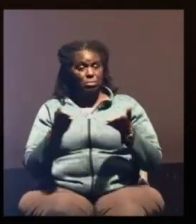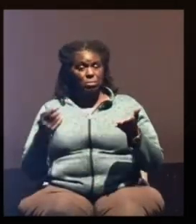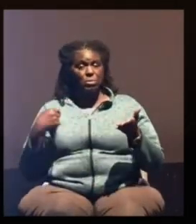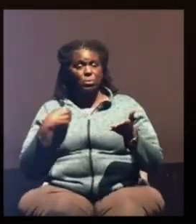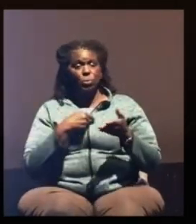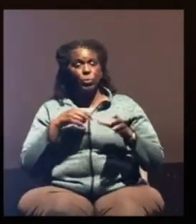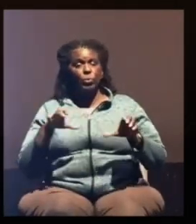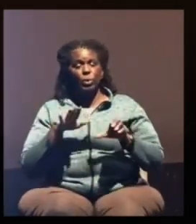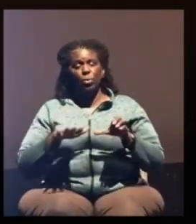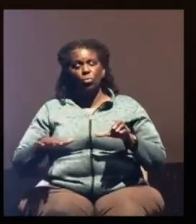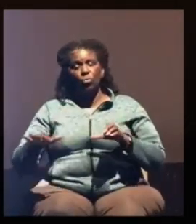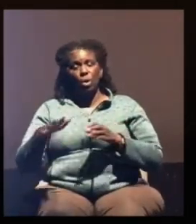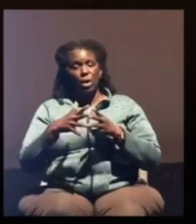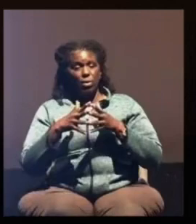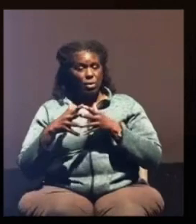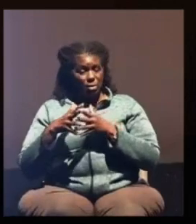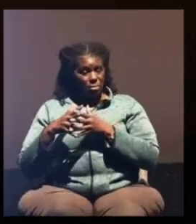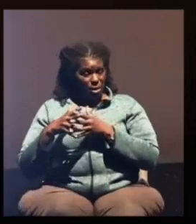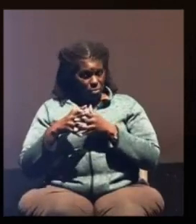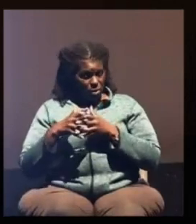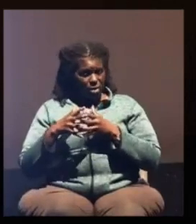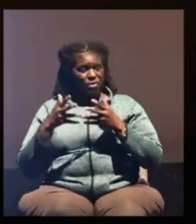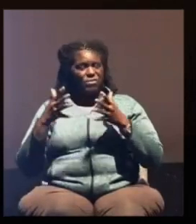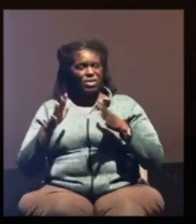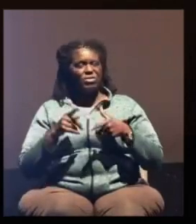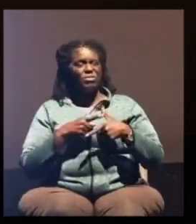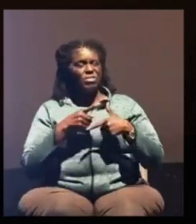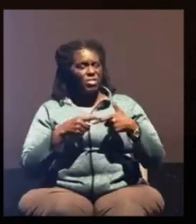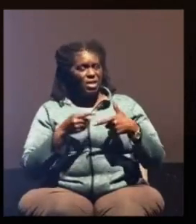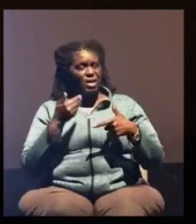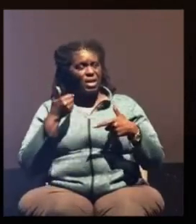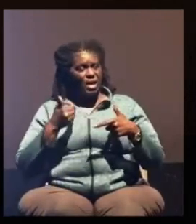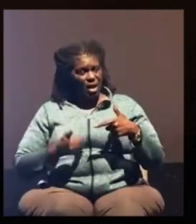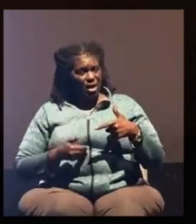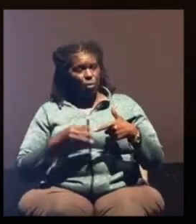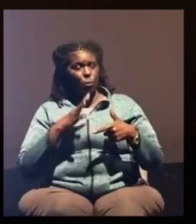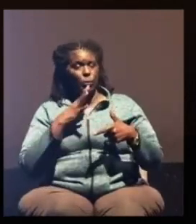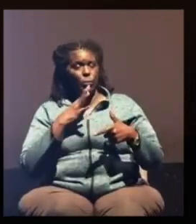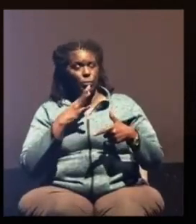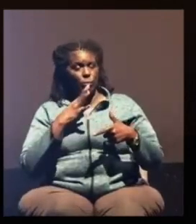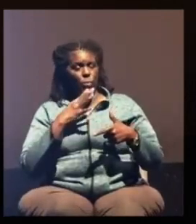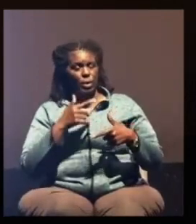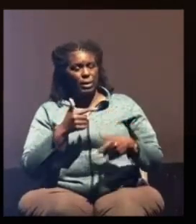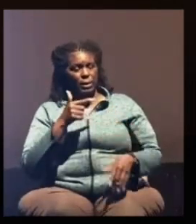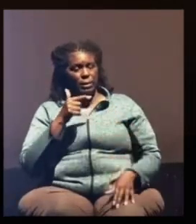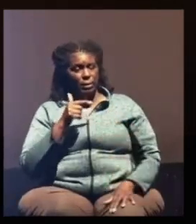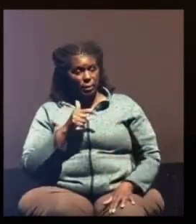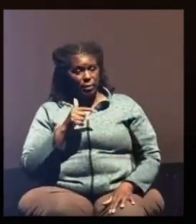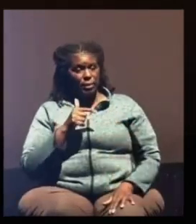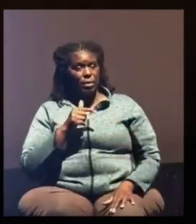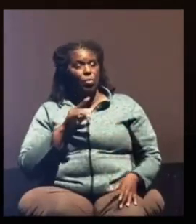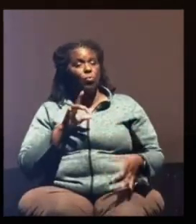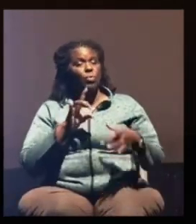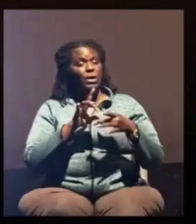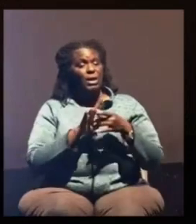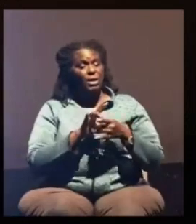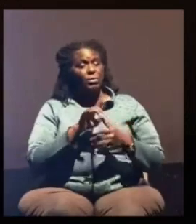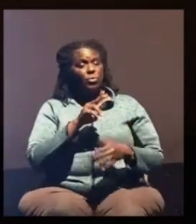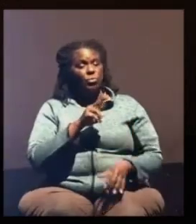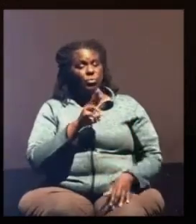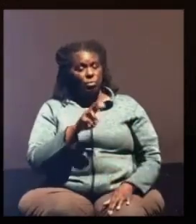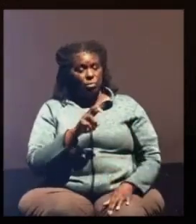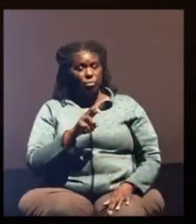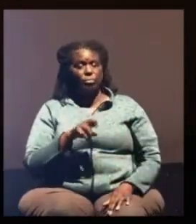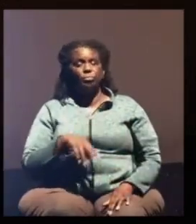then I'm going to tell you a little more after that about some of the extensions that involve, indeed, the mission of the University of Redlands. I give you Deborah